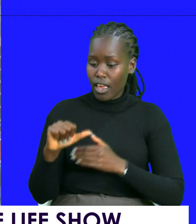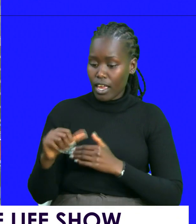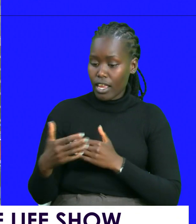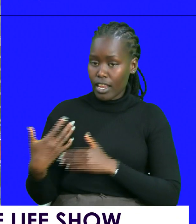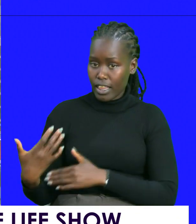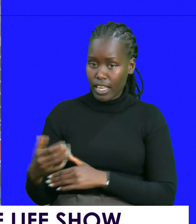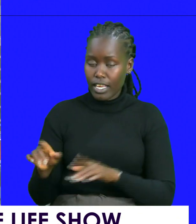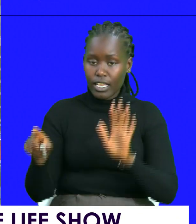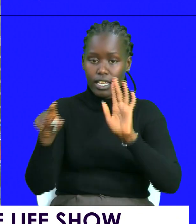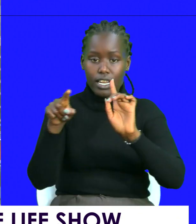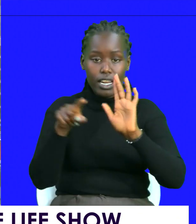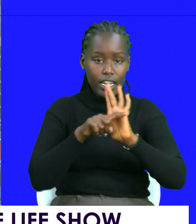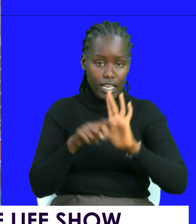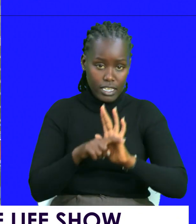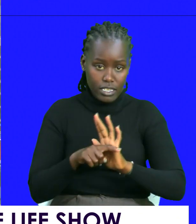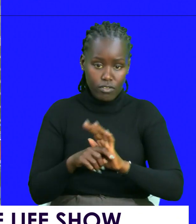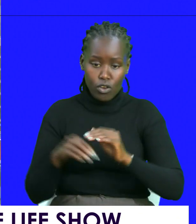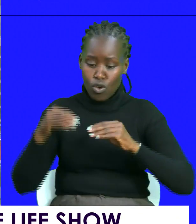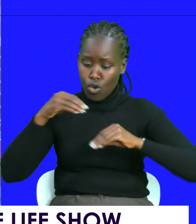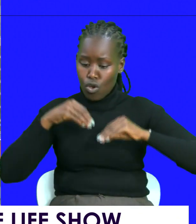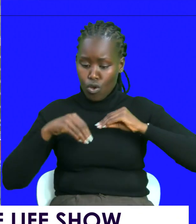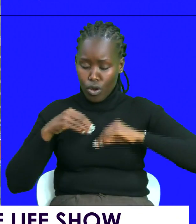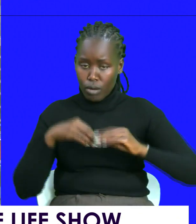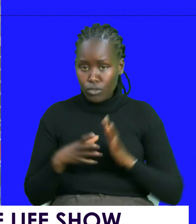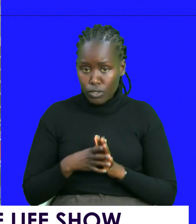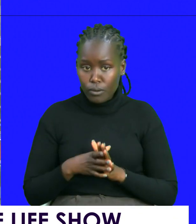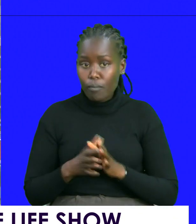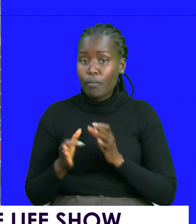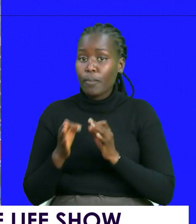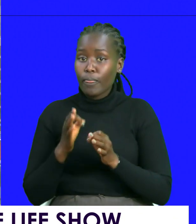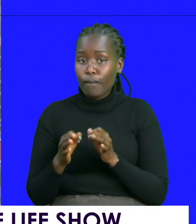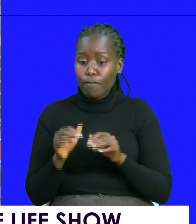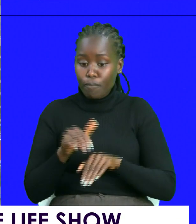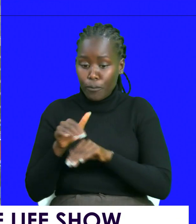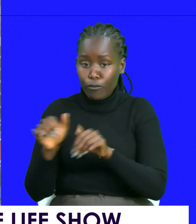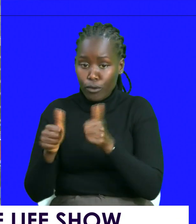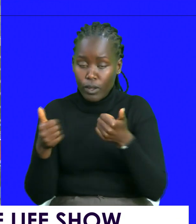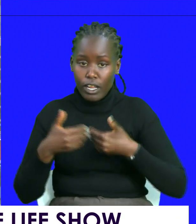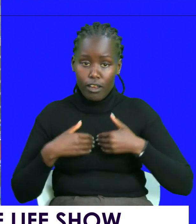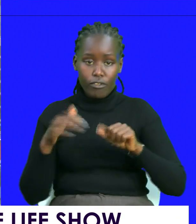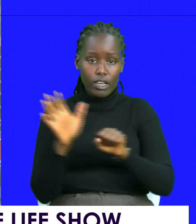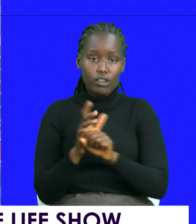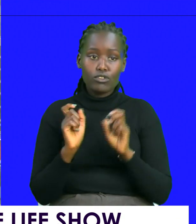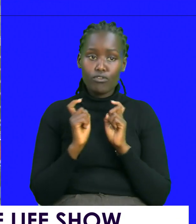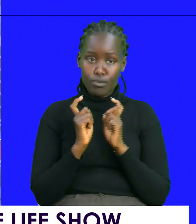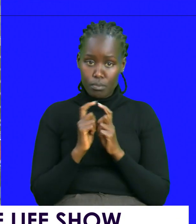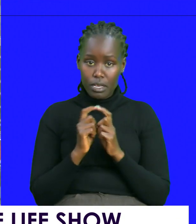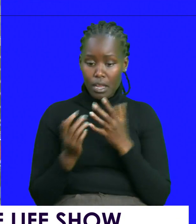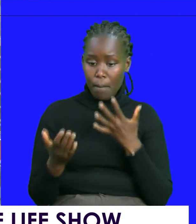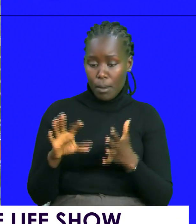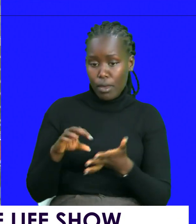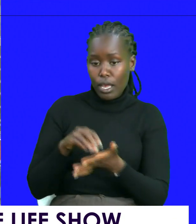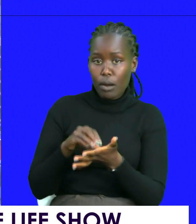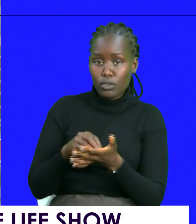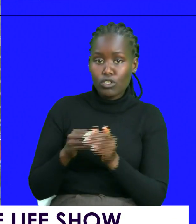corruption, and all manner of despair, if you dig into it, there is a lot of pain. When you're in a position of leadership